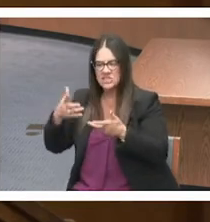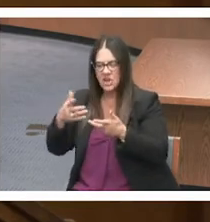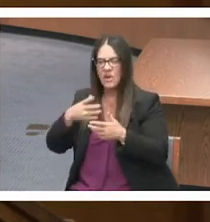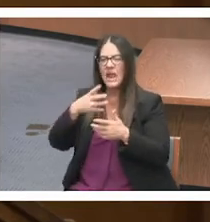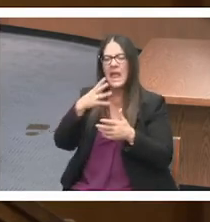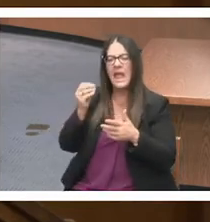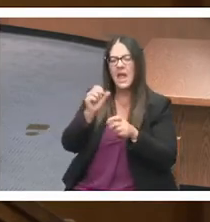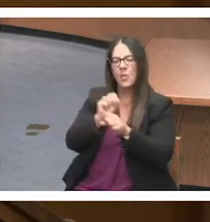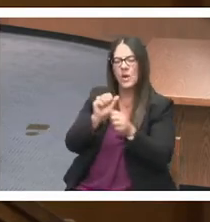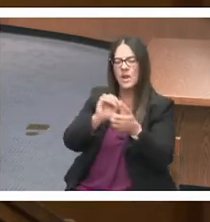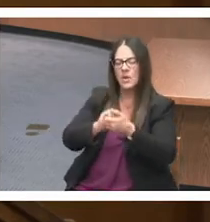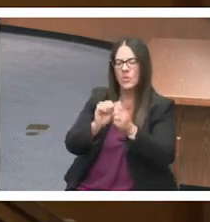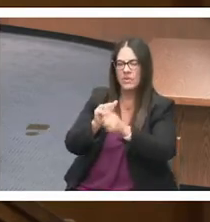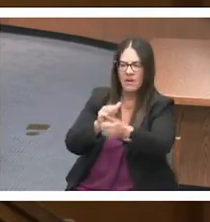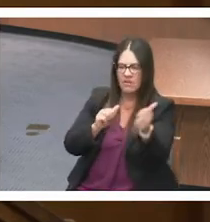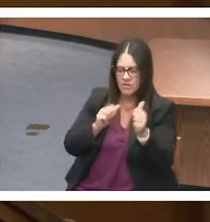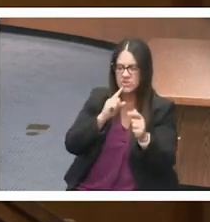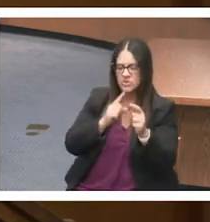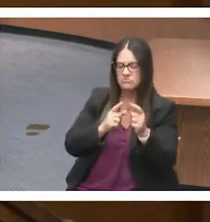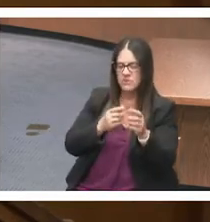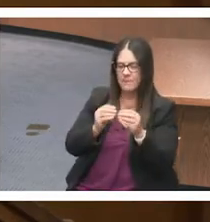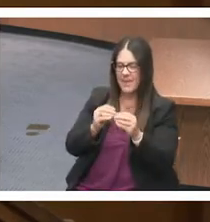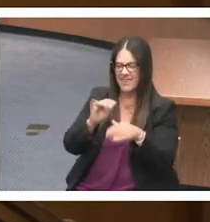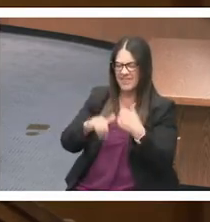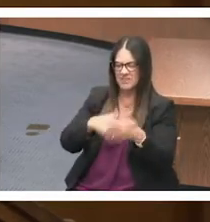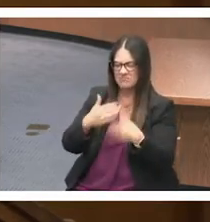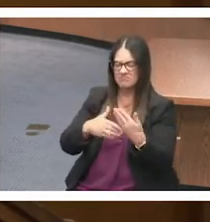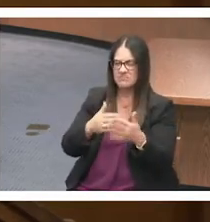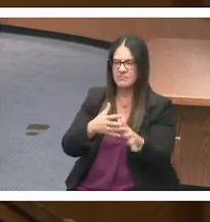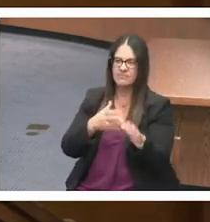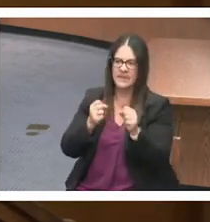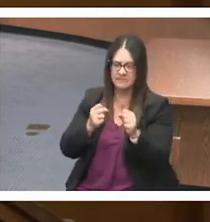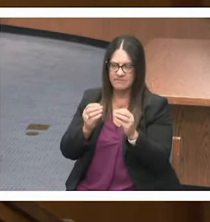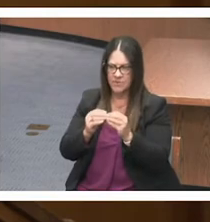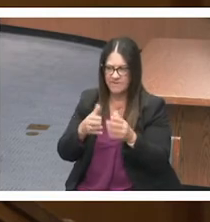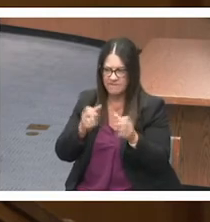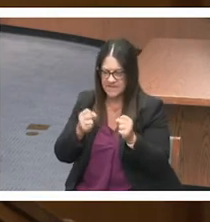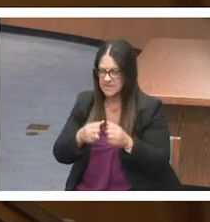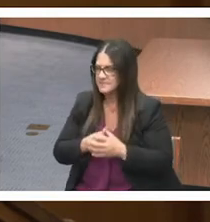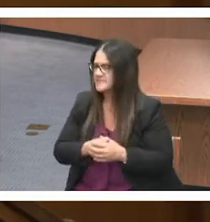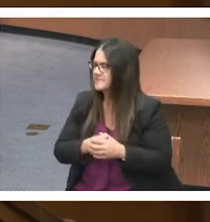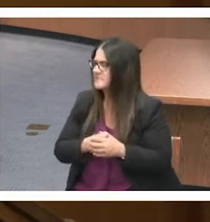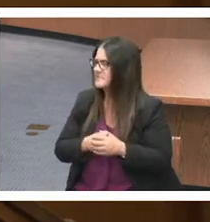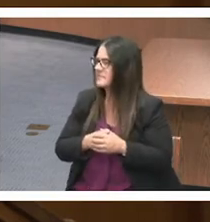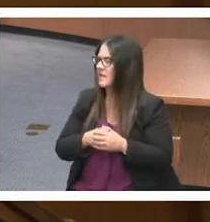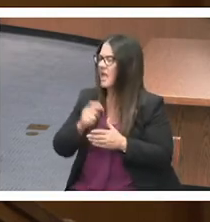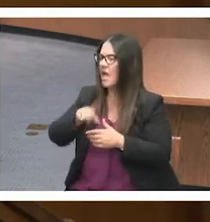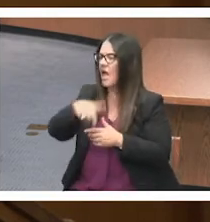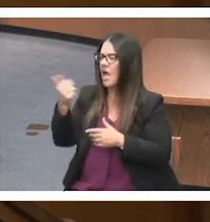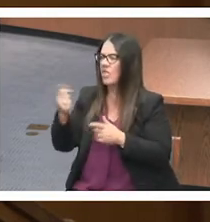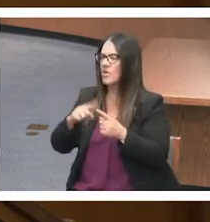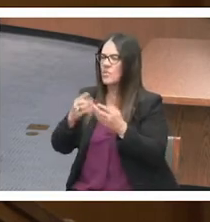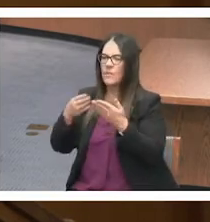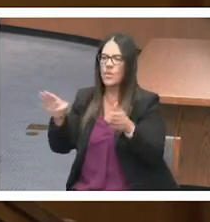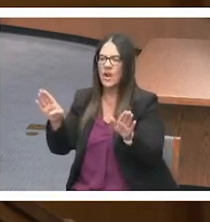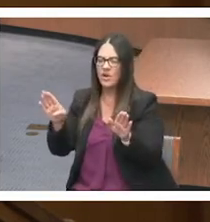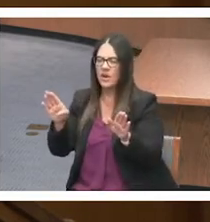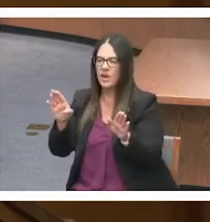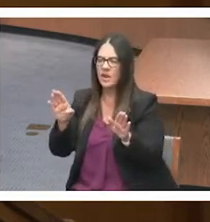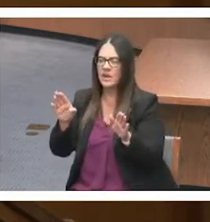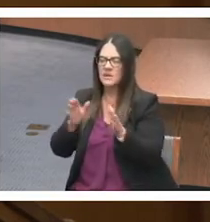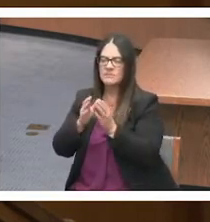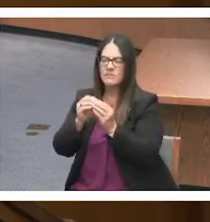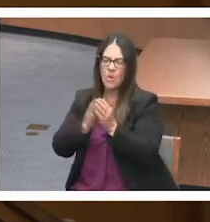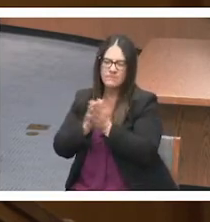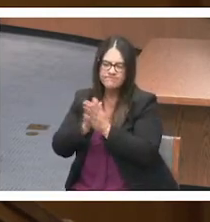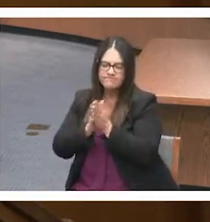work. Climate resilience, I think, is a big, sort of broader, more ambitious priority. Amanda